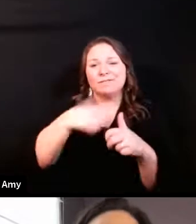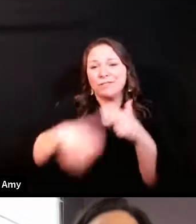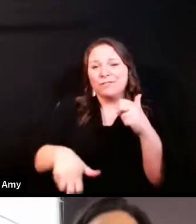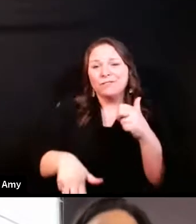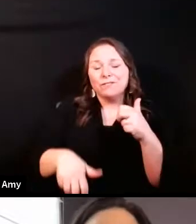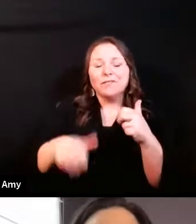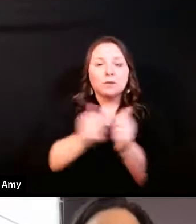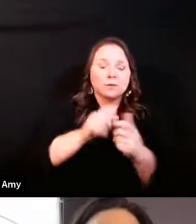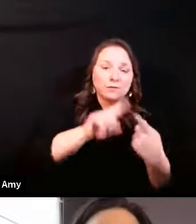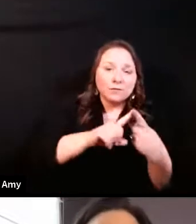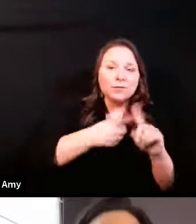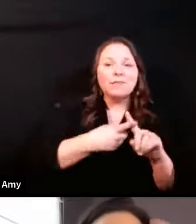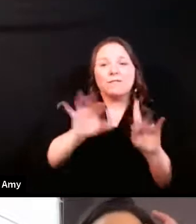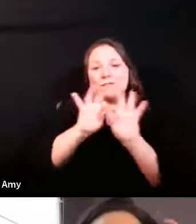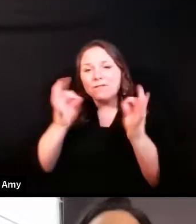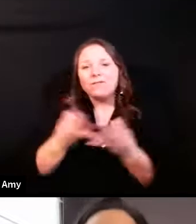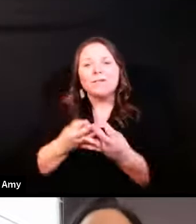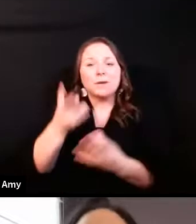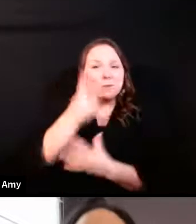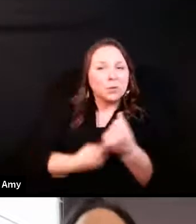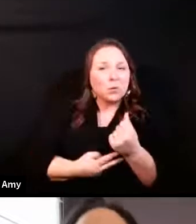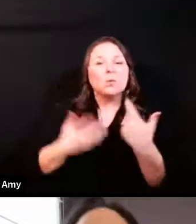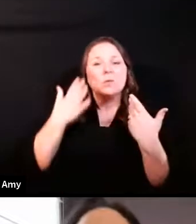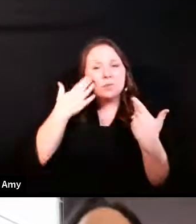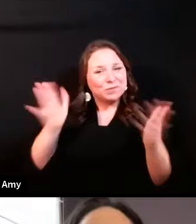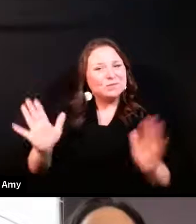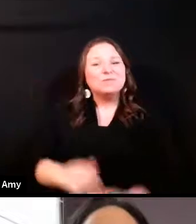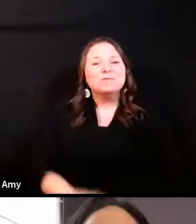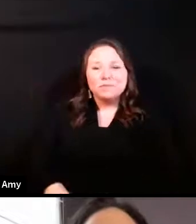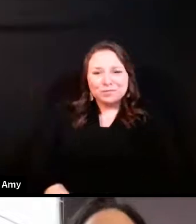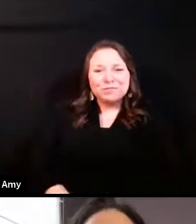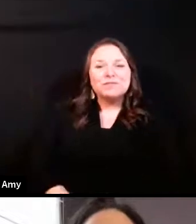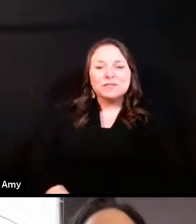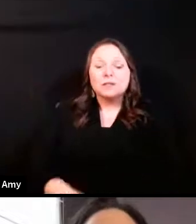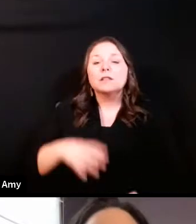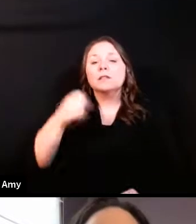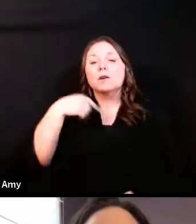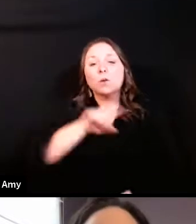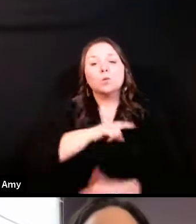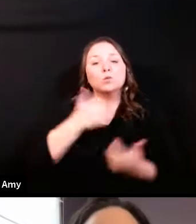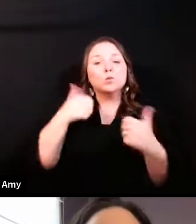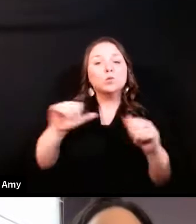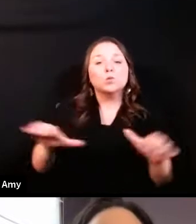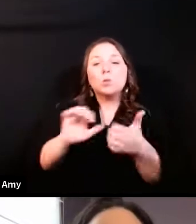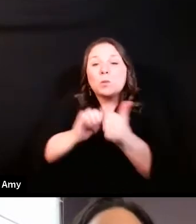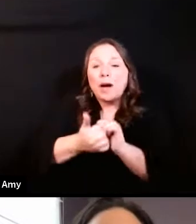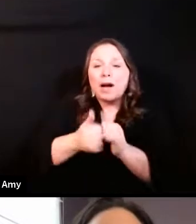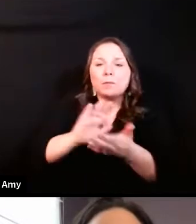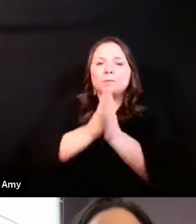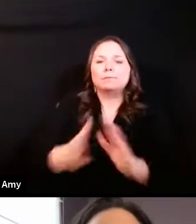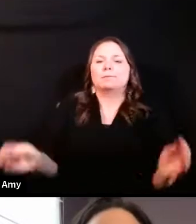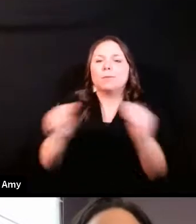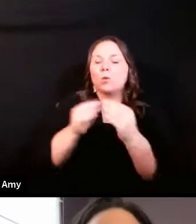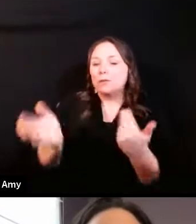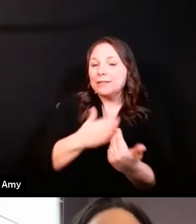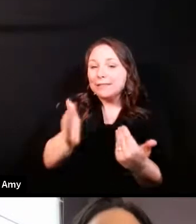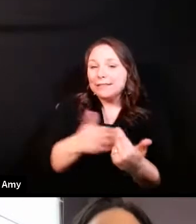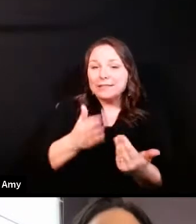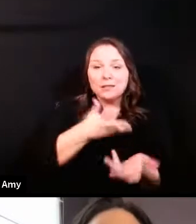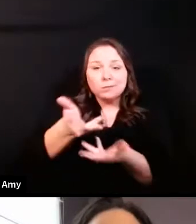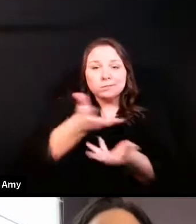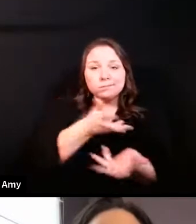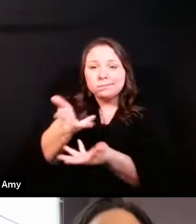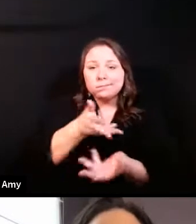with friends and loved ones and family members. And so we're trying to do our part to help make it easier to have some of these conversations and